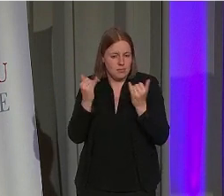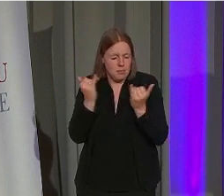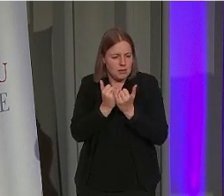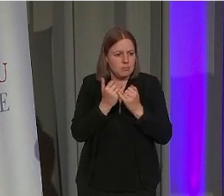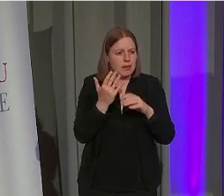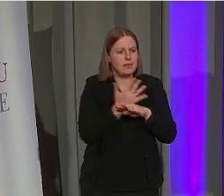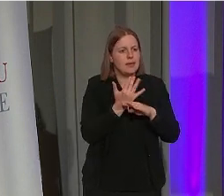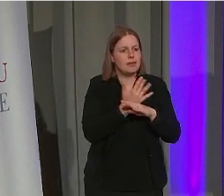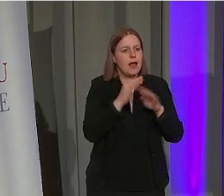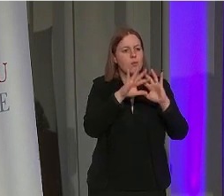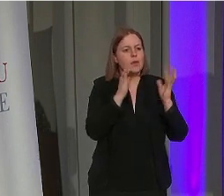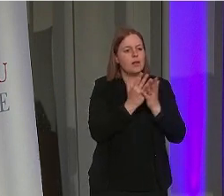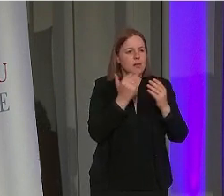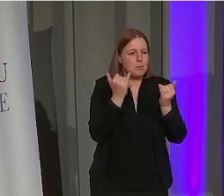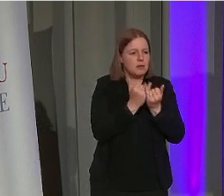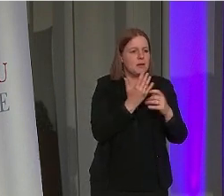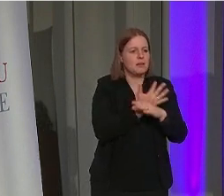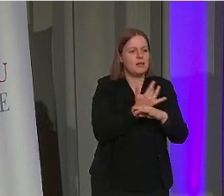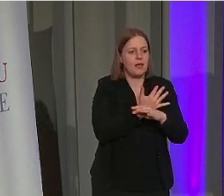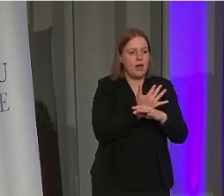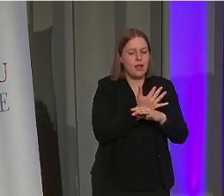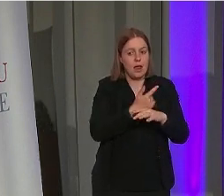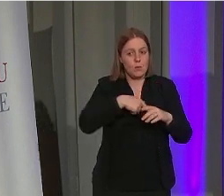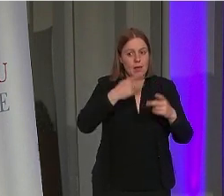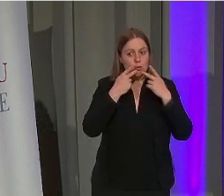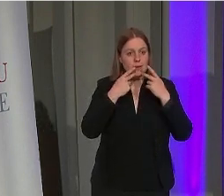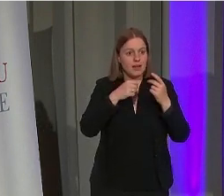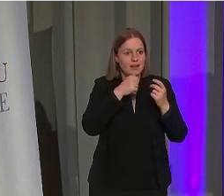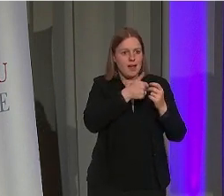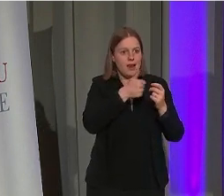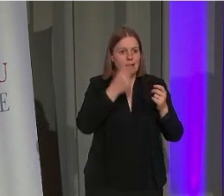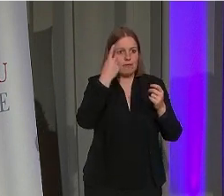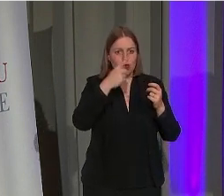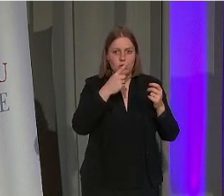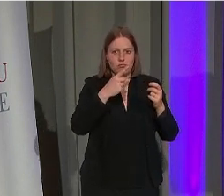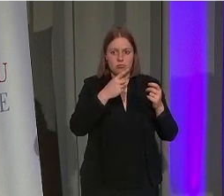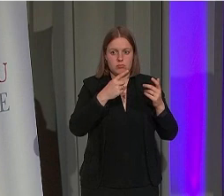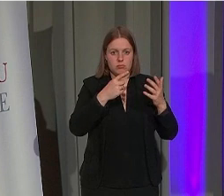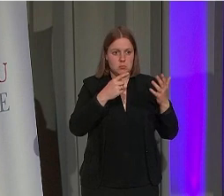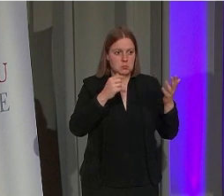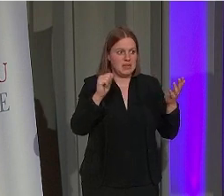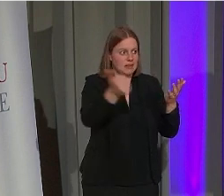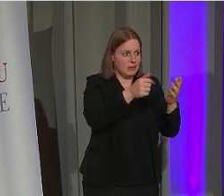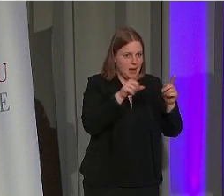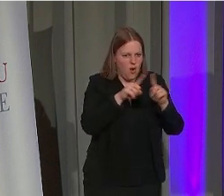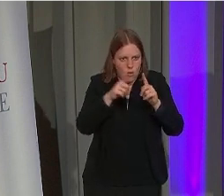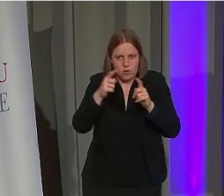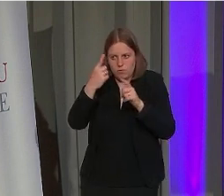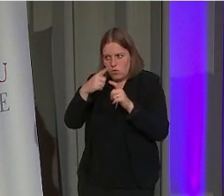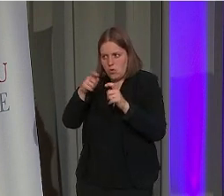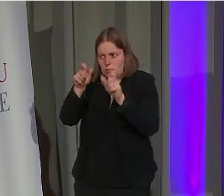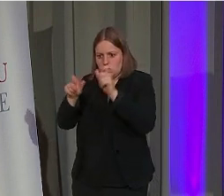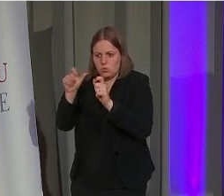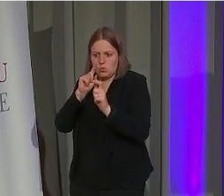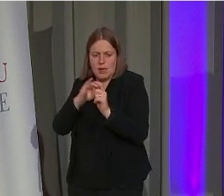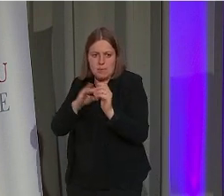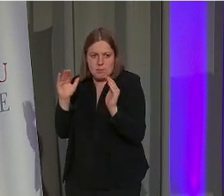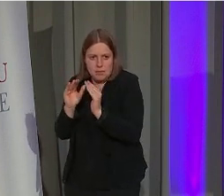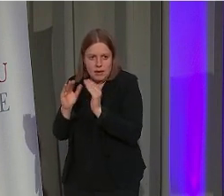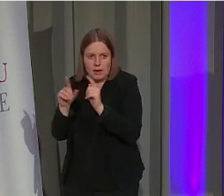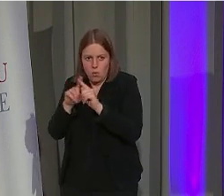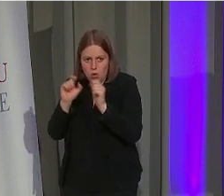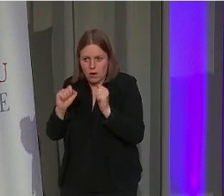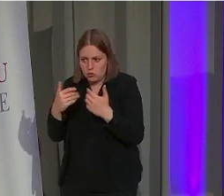everybody, also for the digital visitors. And we try to really focus on that to make